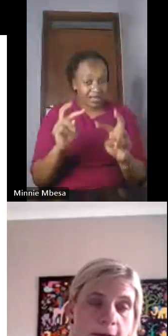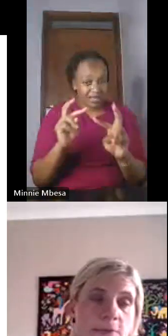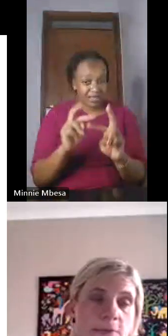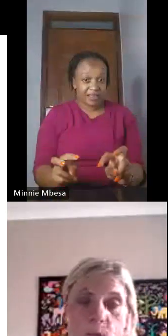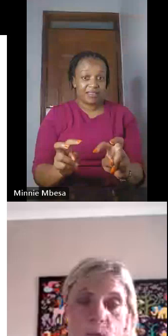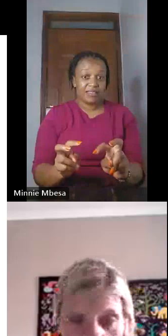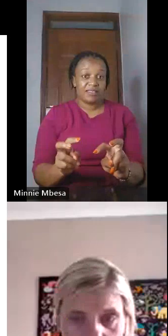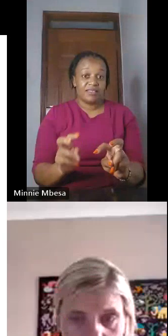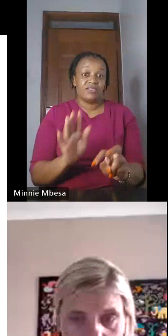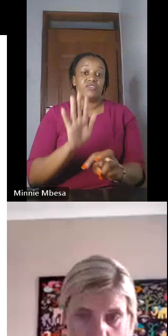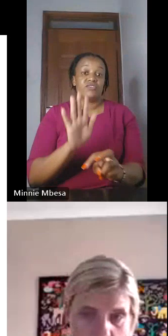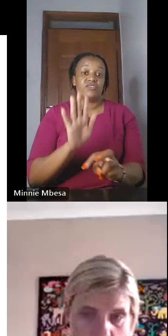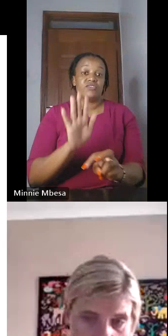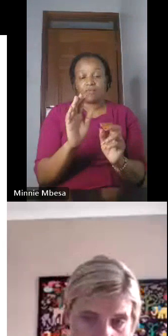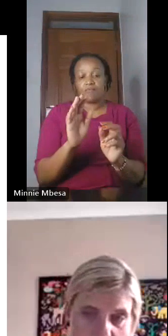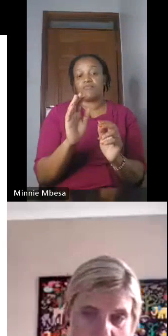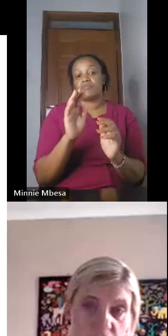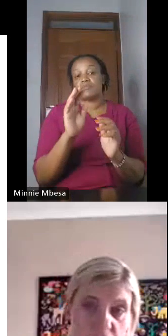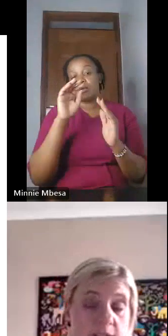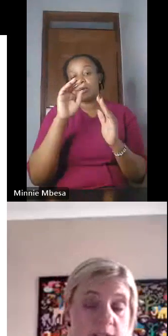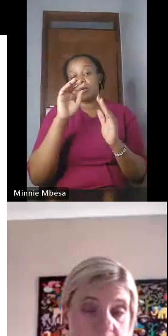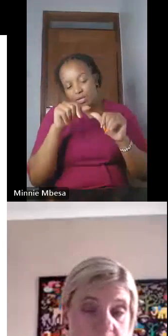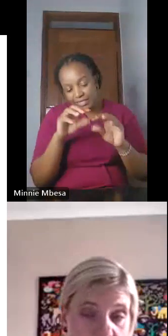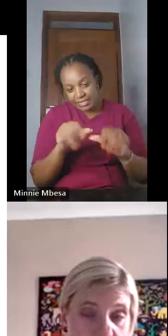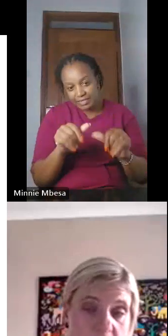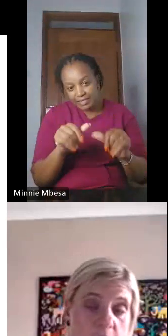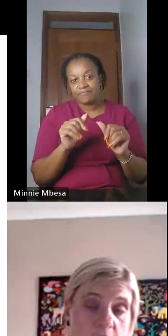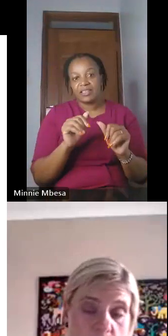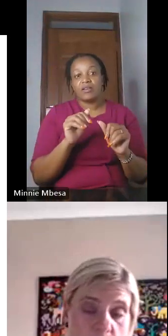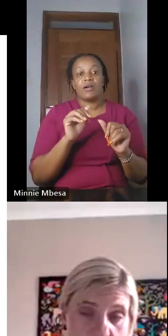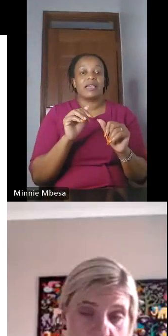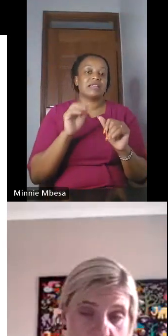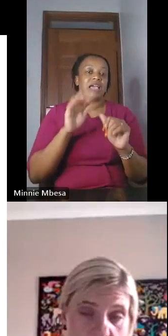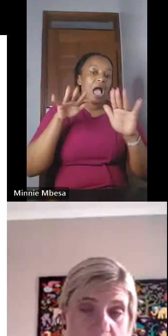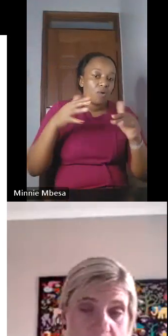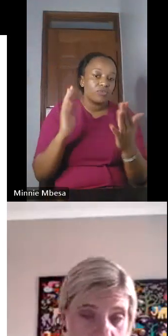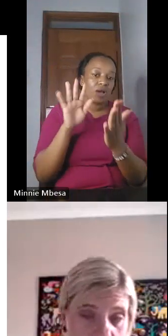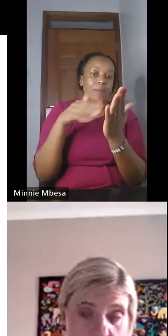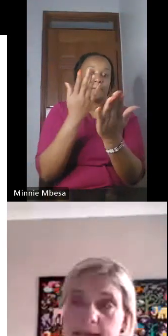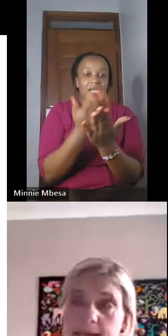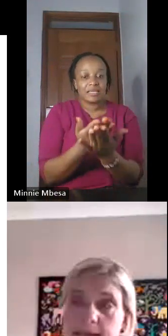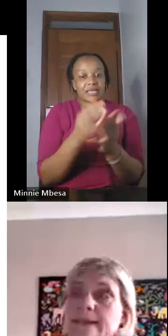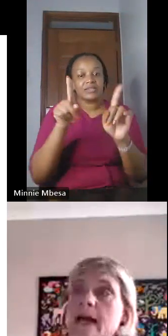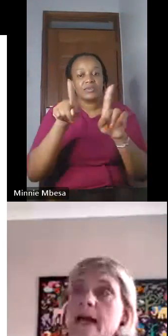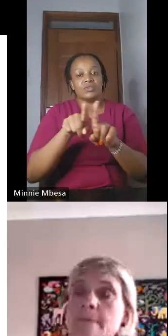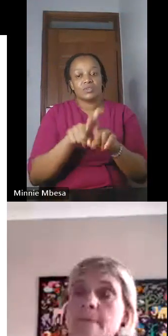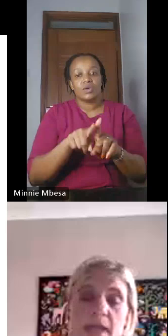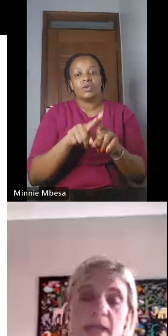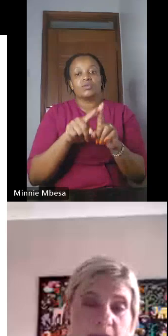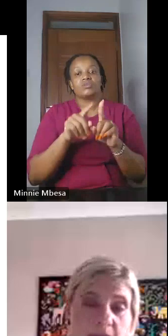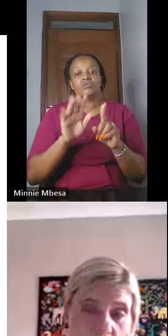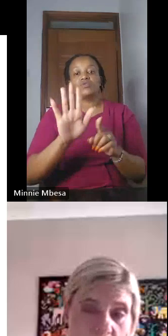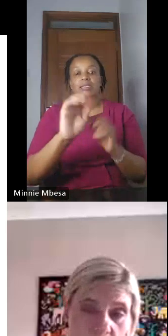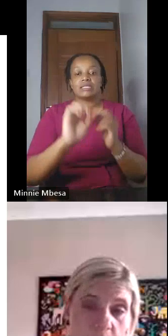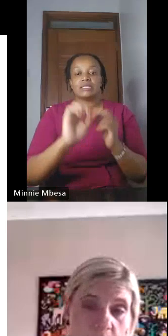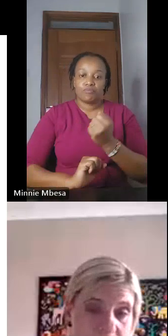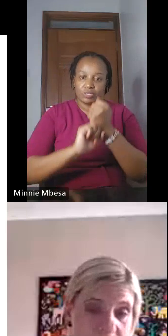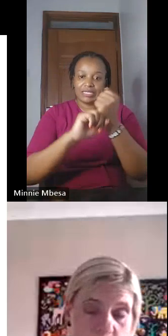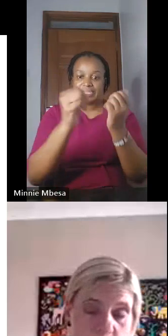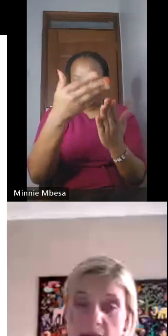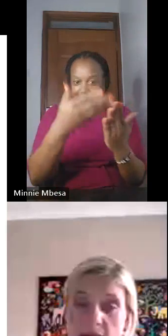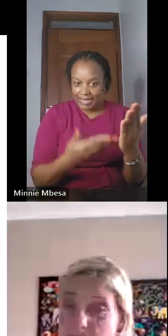check the quality of your application, specifically your supporting statement. And that will